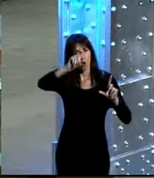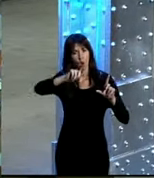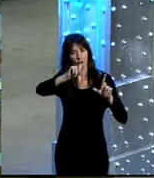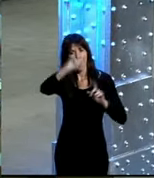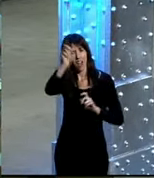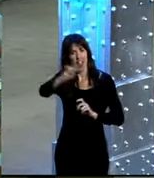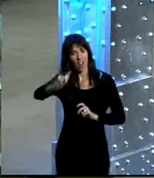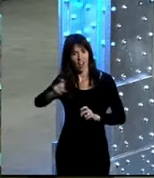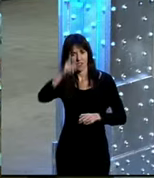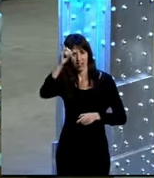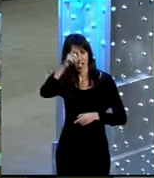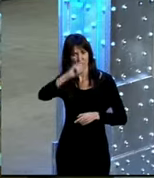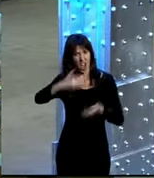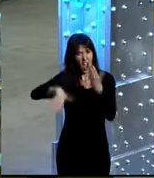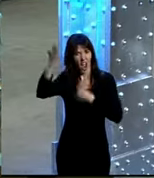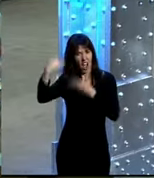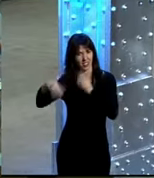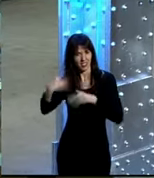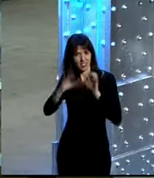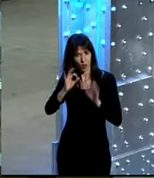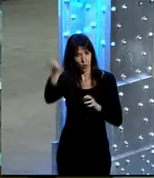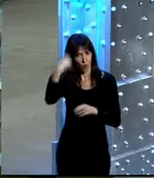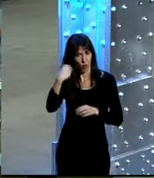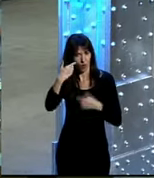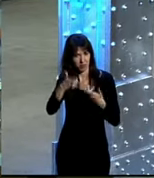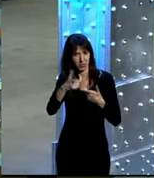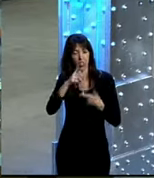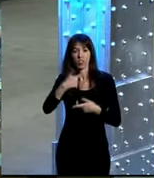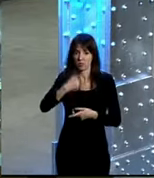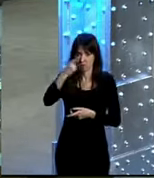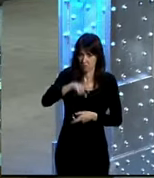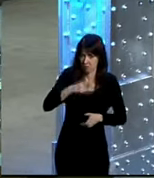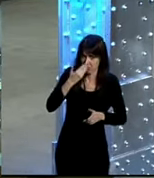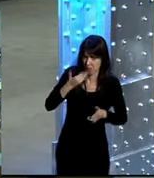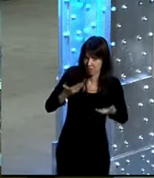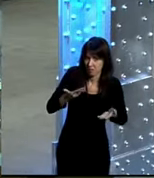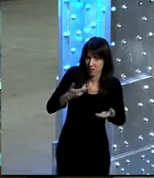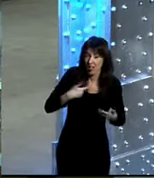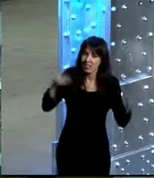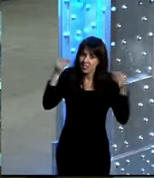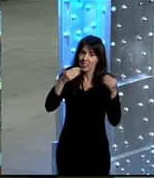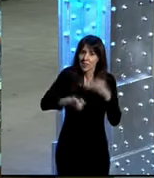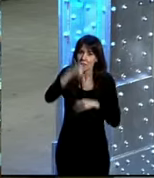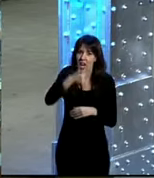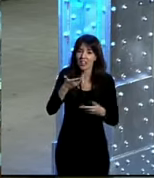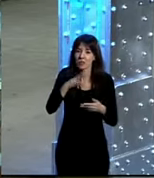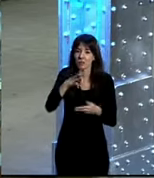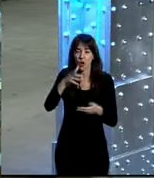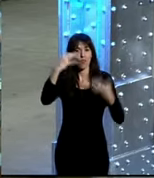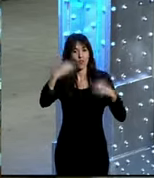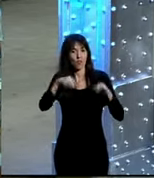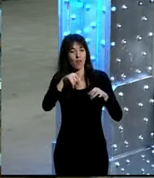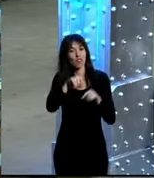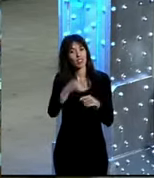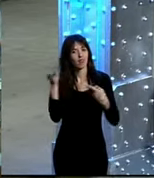with a sort of a cave painting. Well, I'm going to do the same thing. The truth is that I'm going to focus